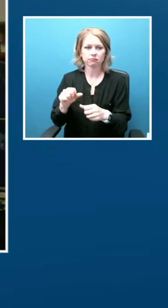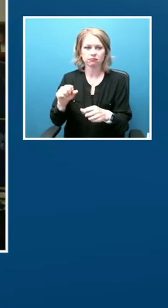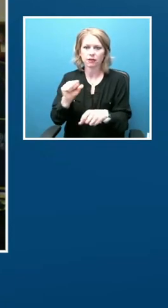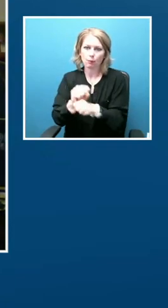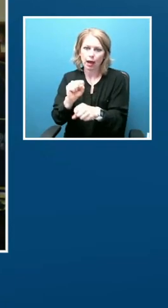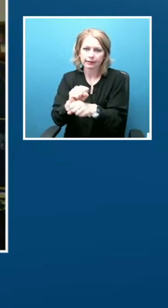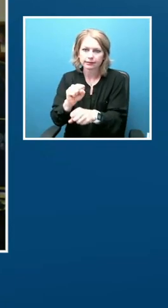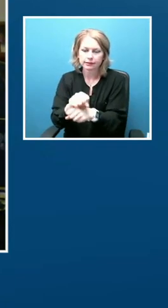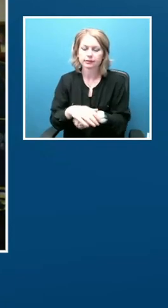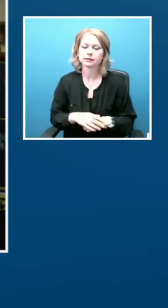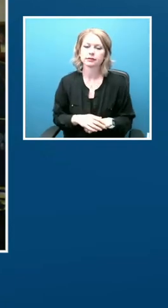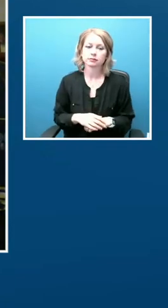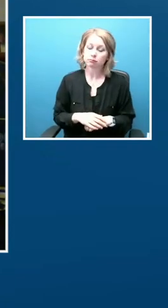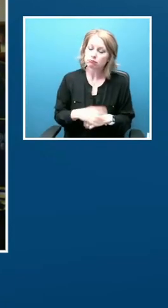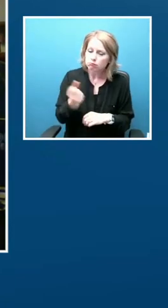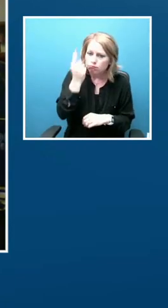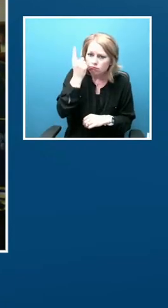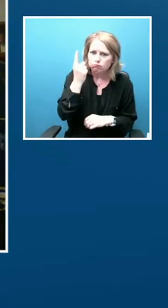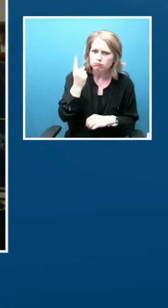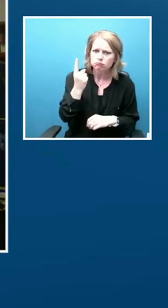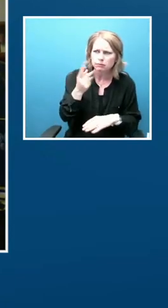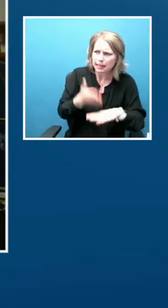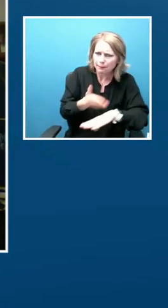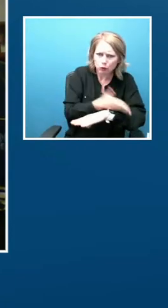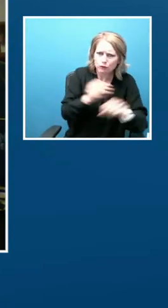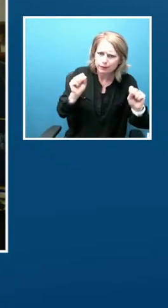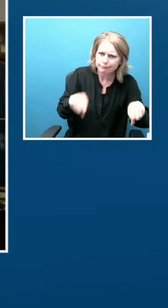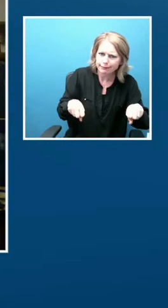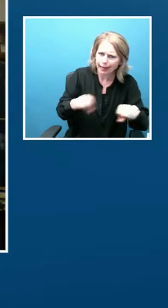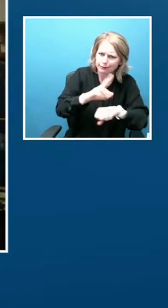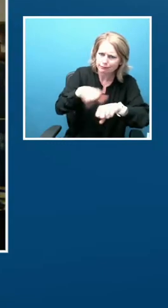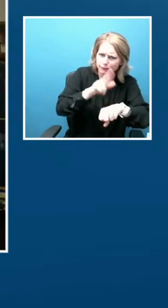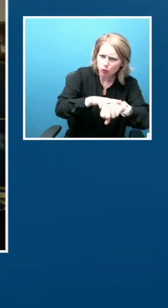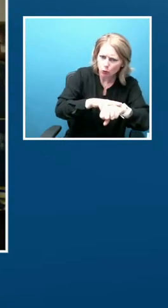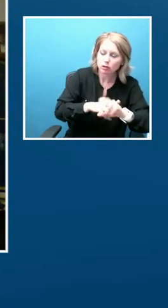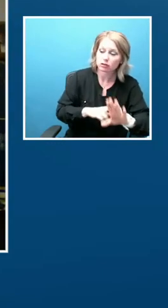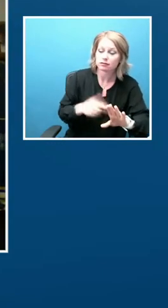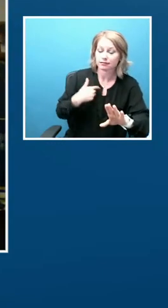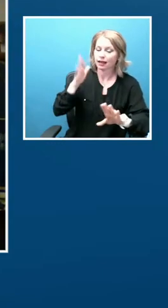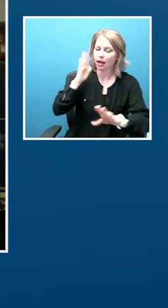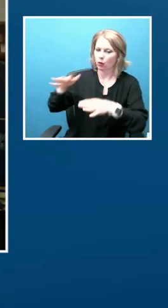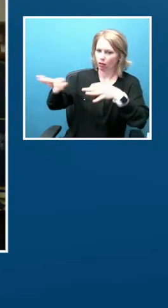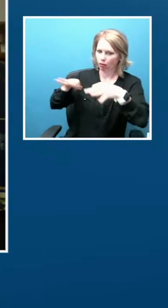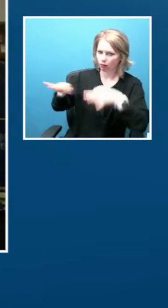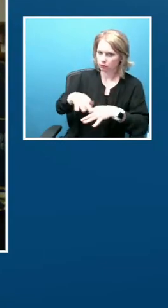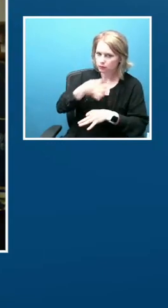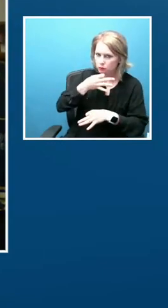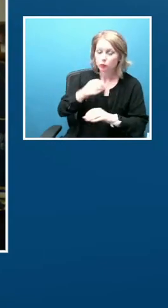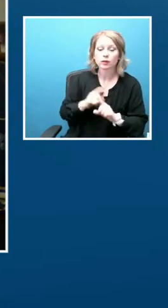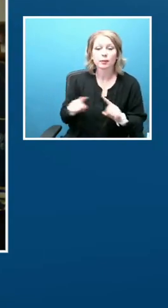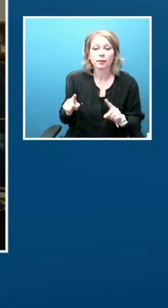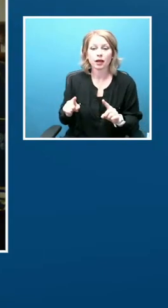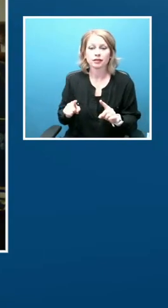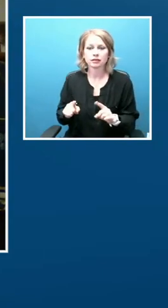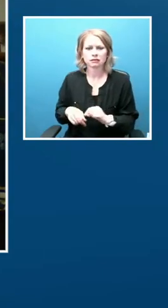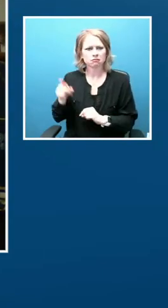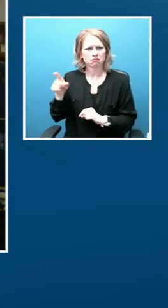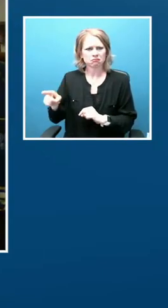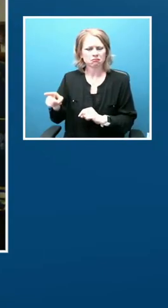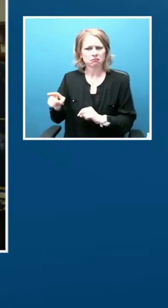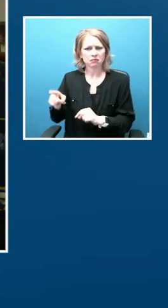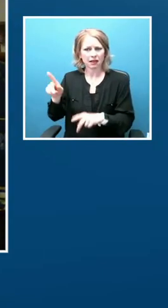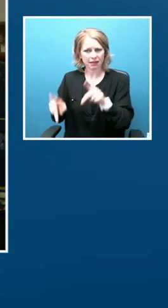always room for improvement, and in a few minutes we'll talk about some of those that we've made, the challengers have not even attempted to